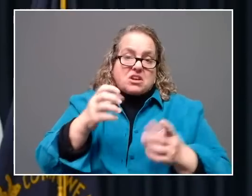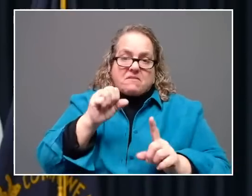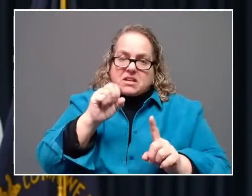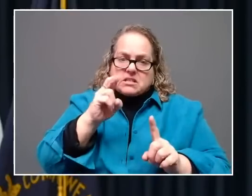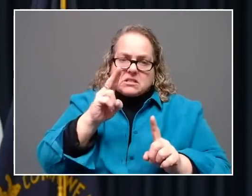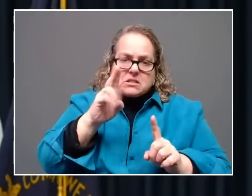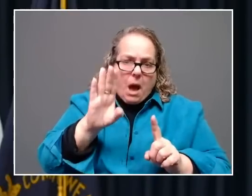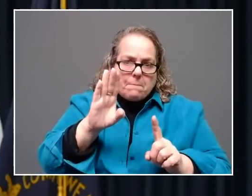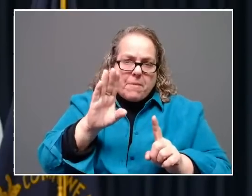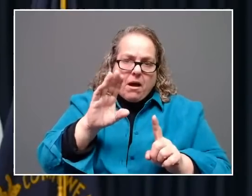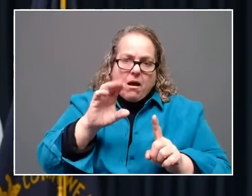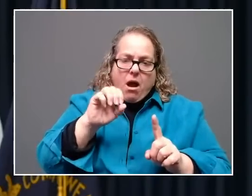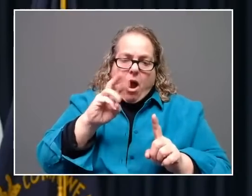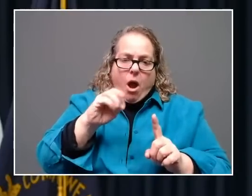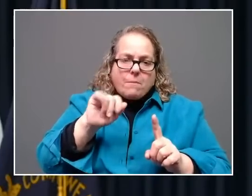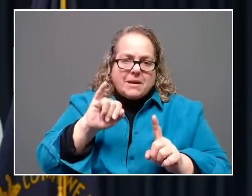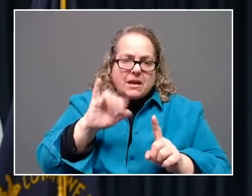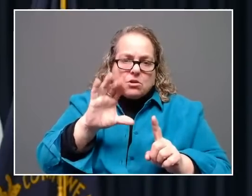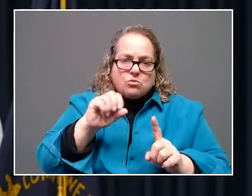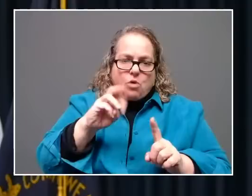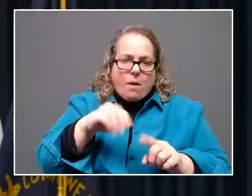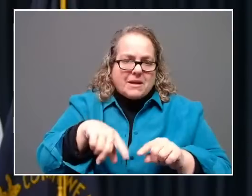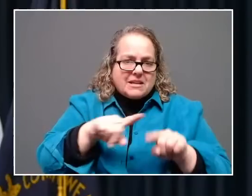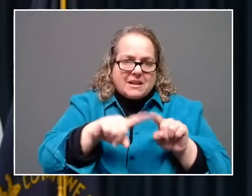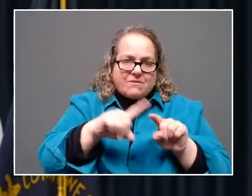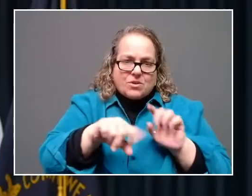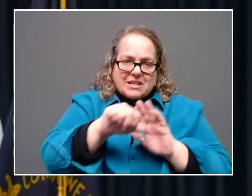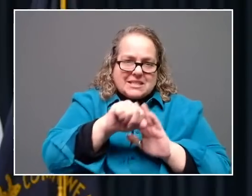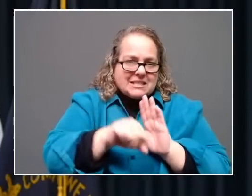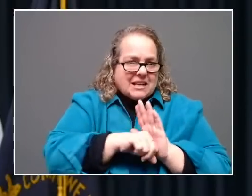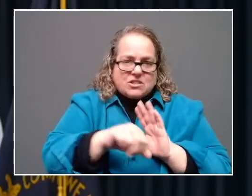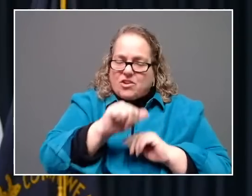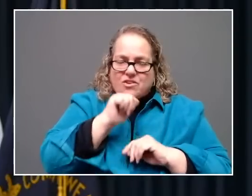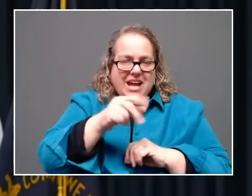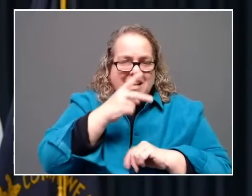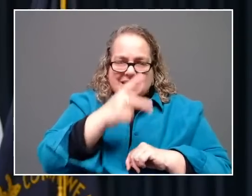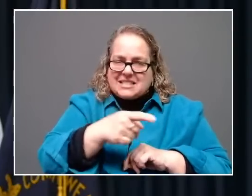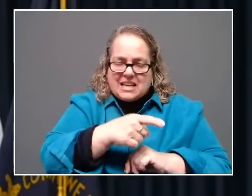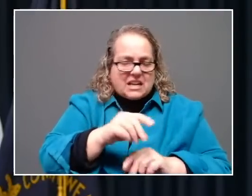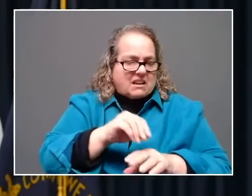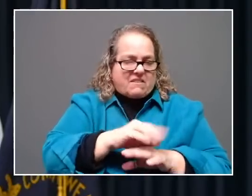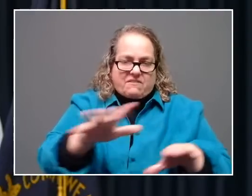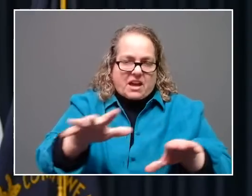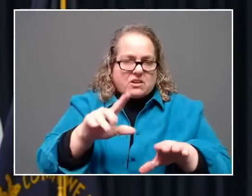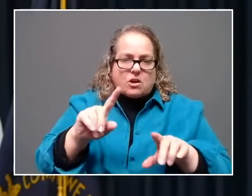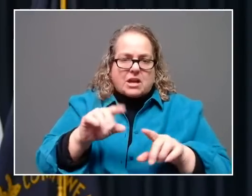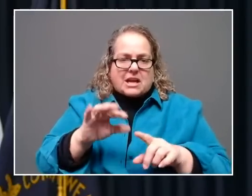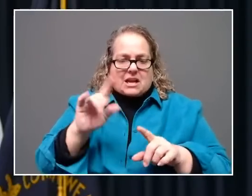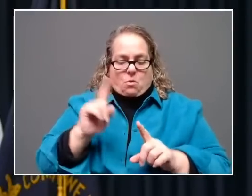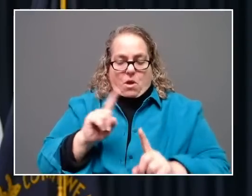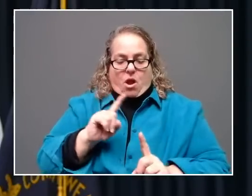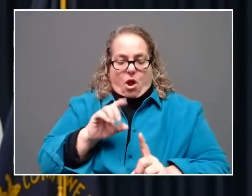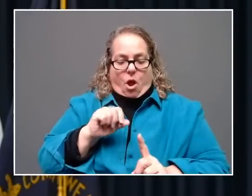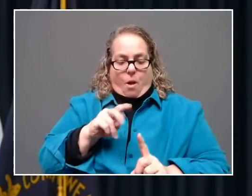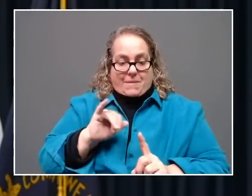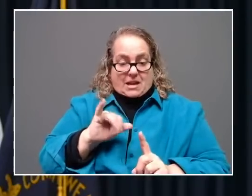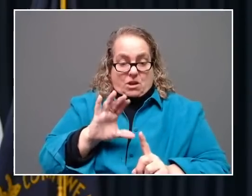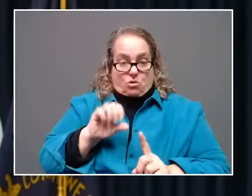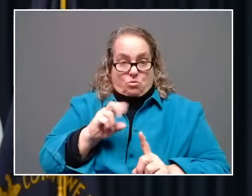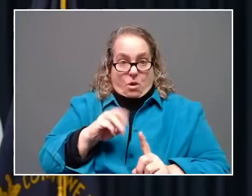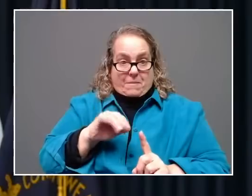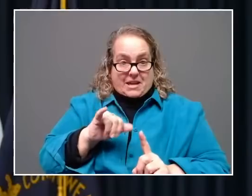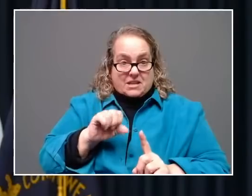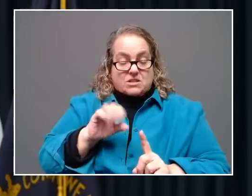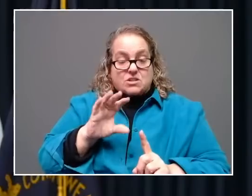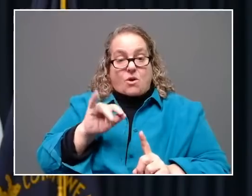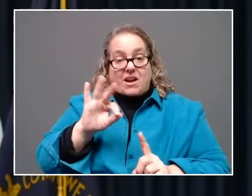states. They aren't seeing it infect beyond where Omicron is. So in other words, if